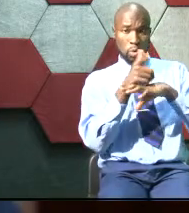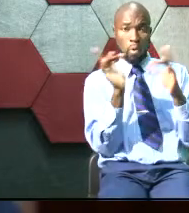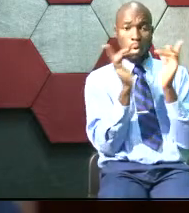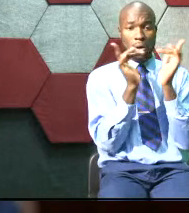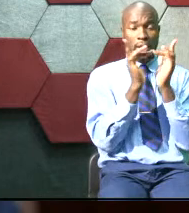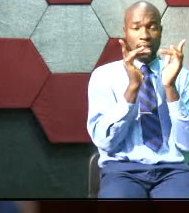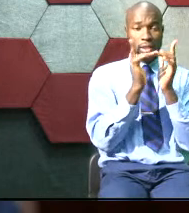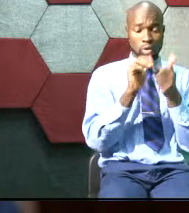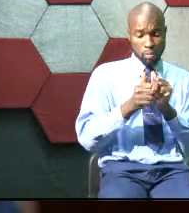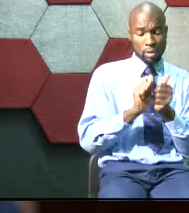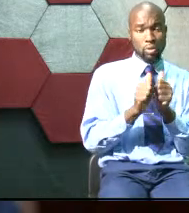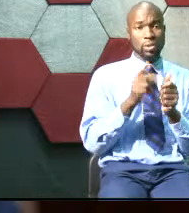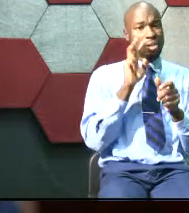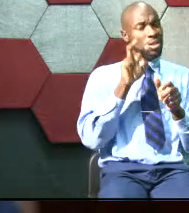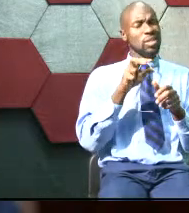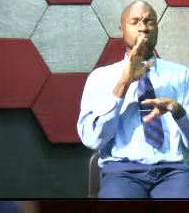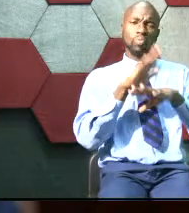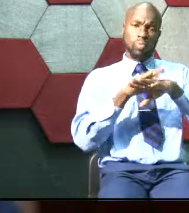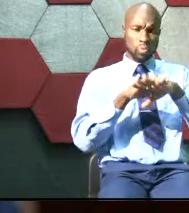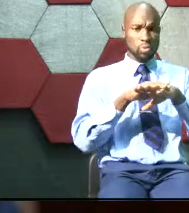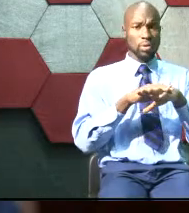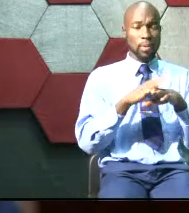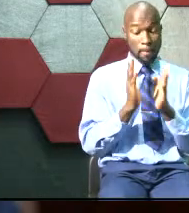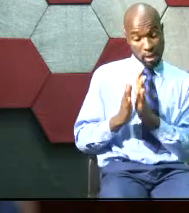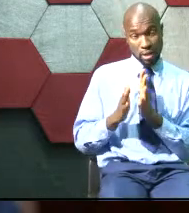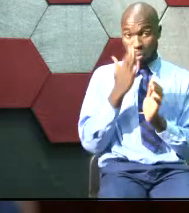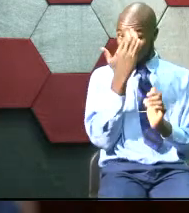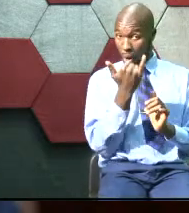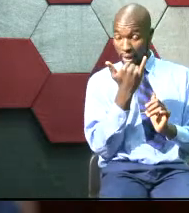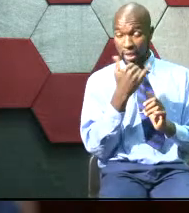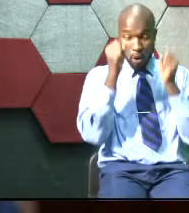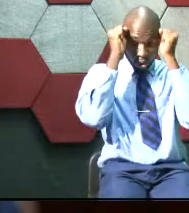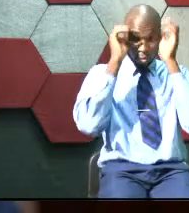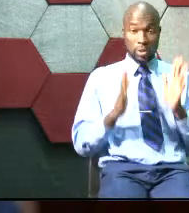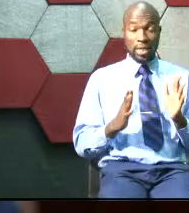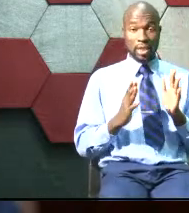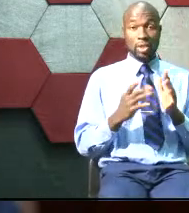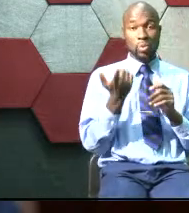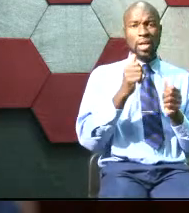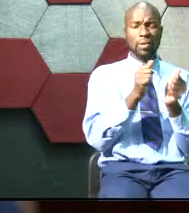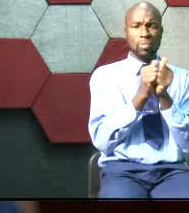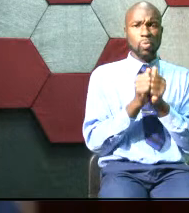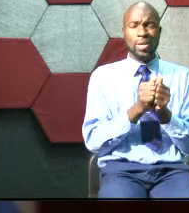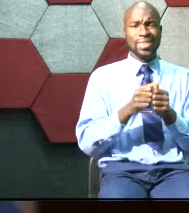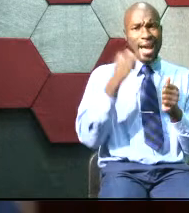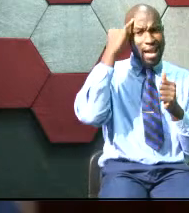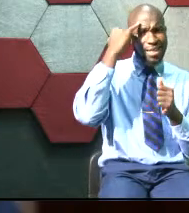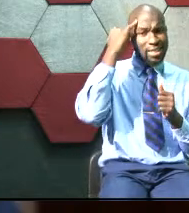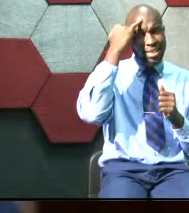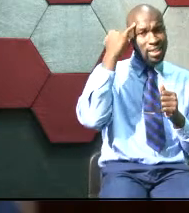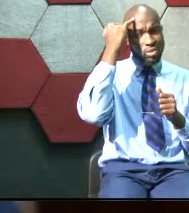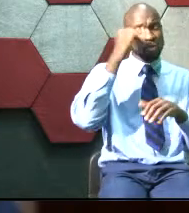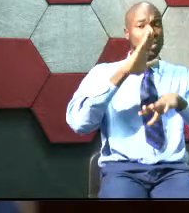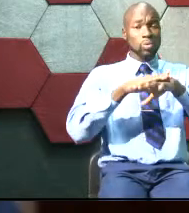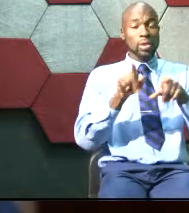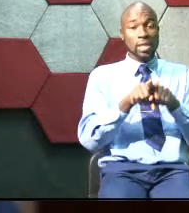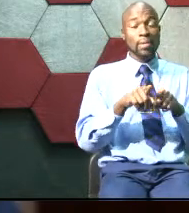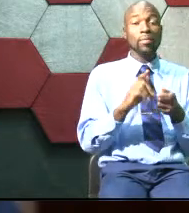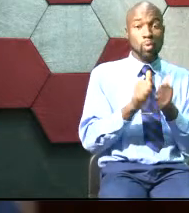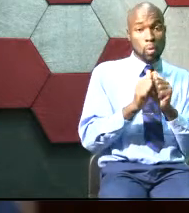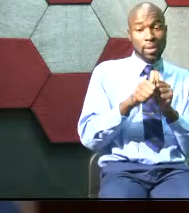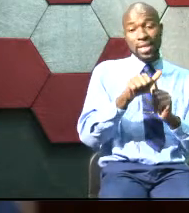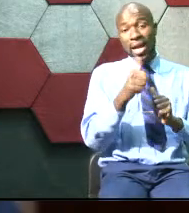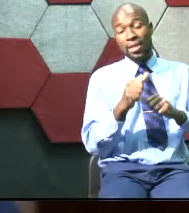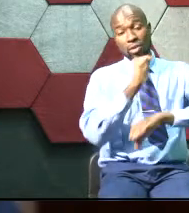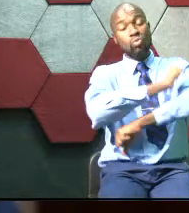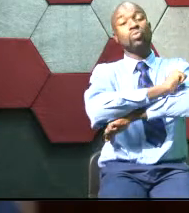good initiative since our students will still come up with innovative STEM projects and compete with other